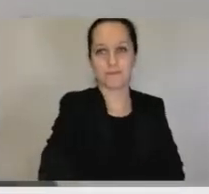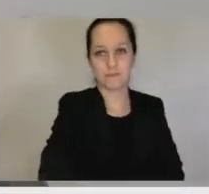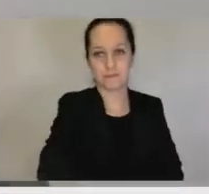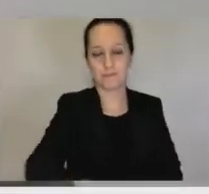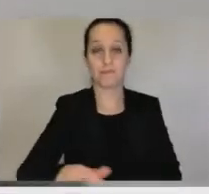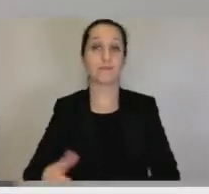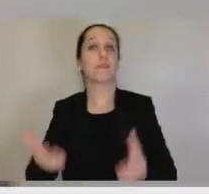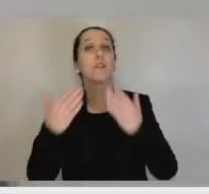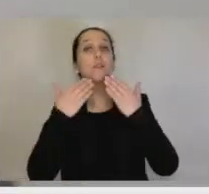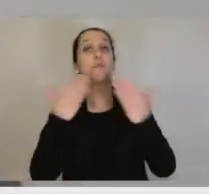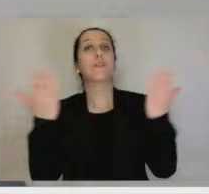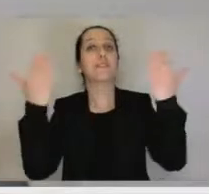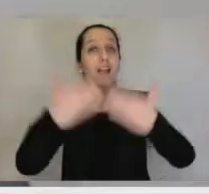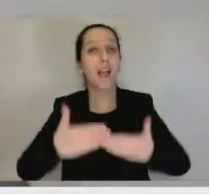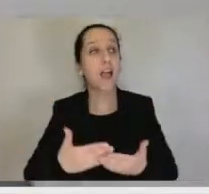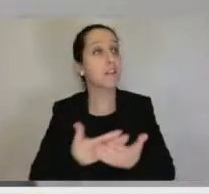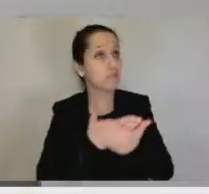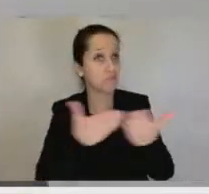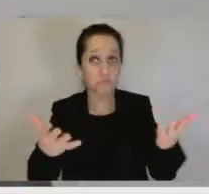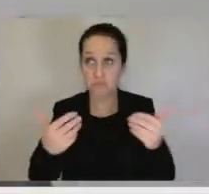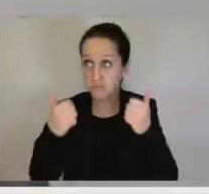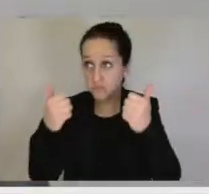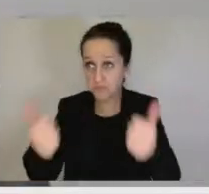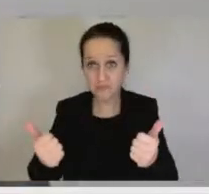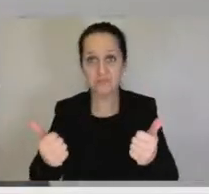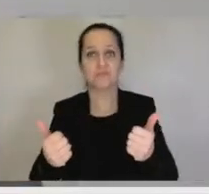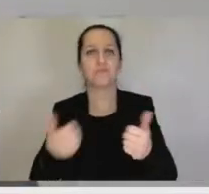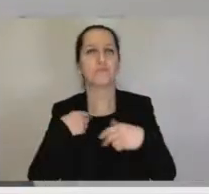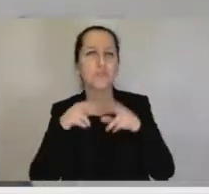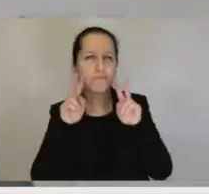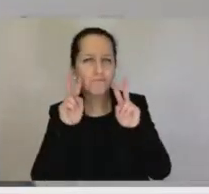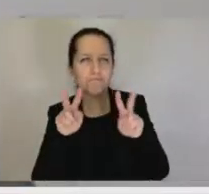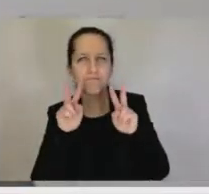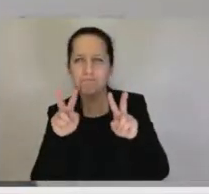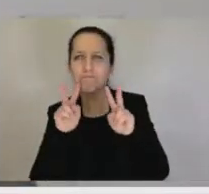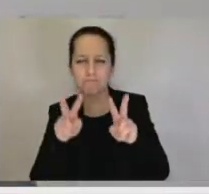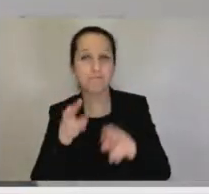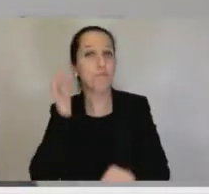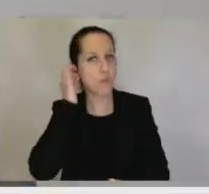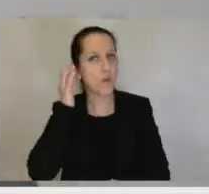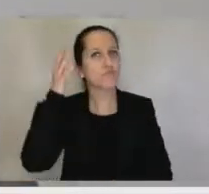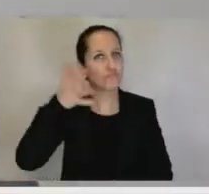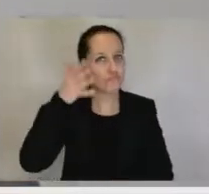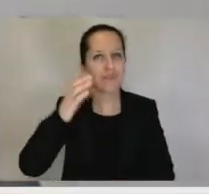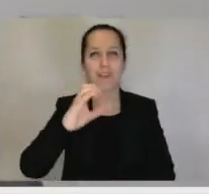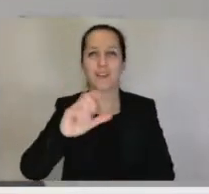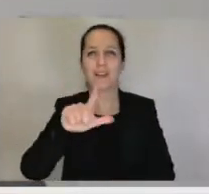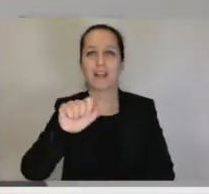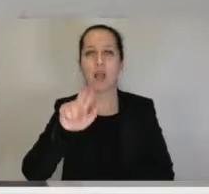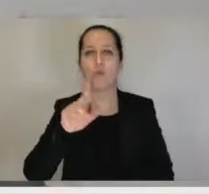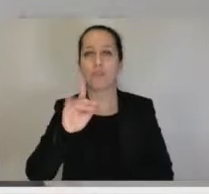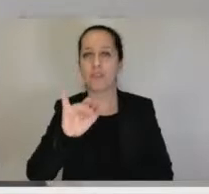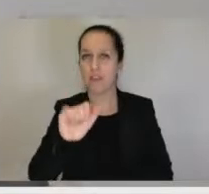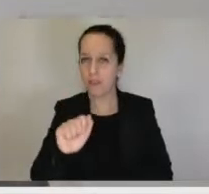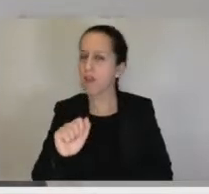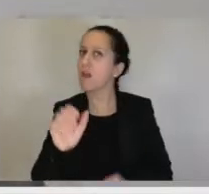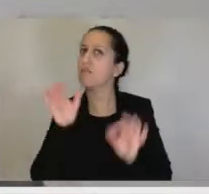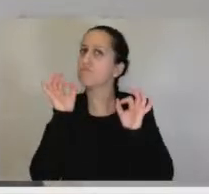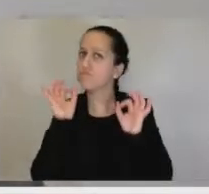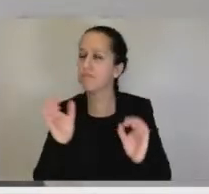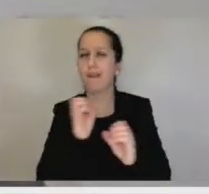Thank you. Good afternoon. Greetings to Santiago. I was closely listening to Claudia's